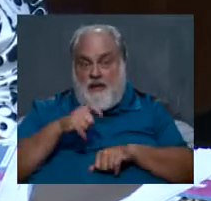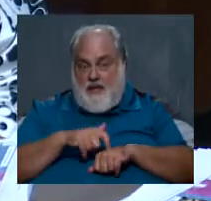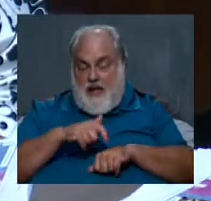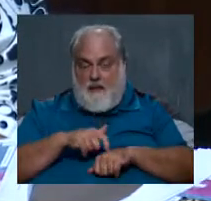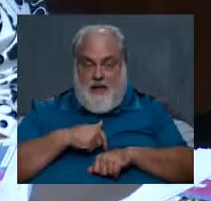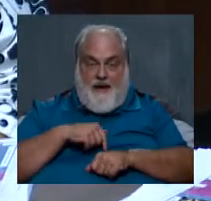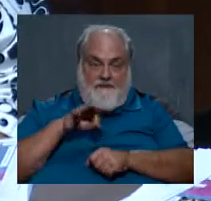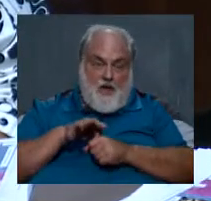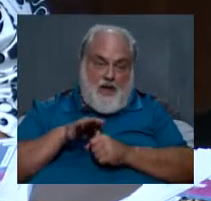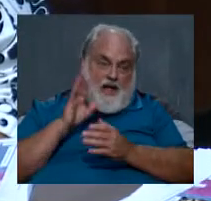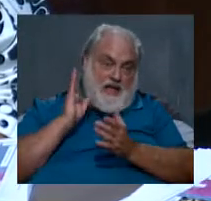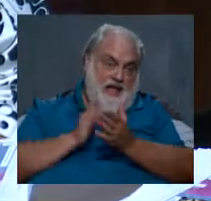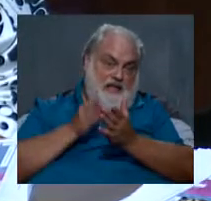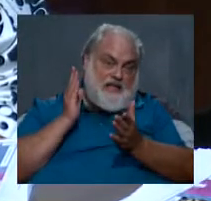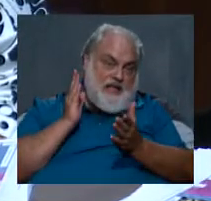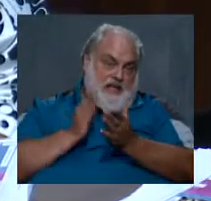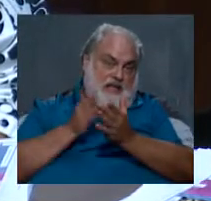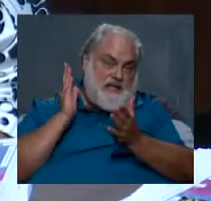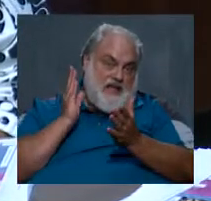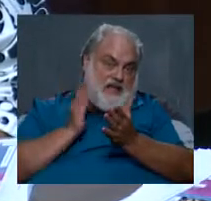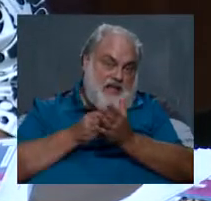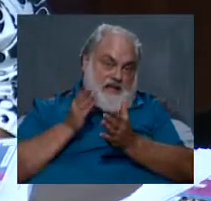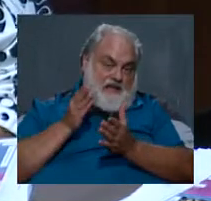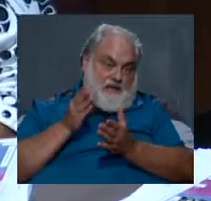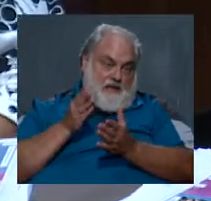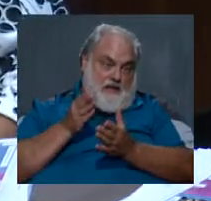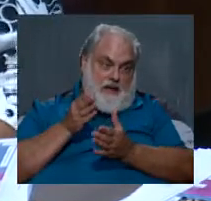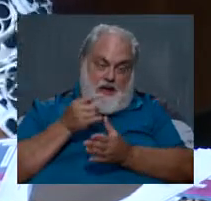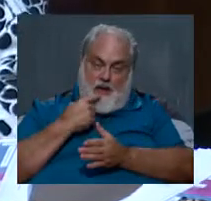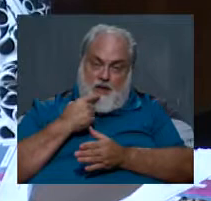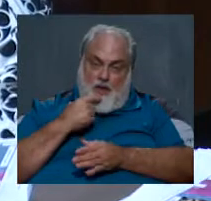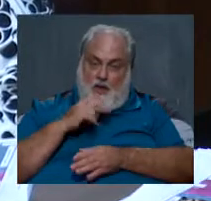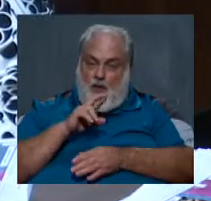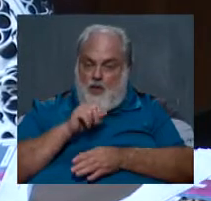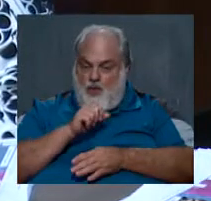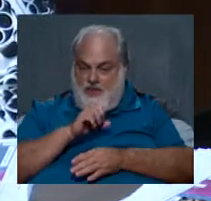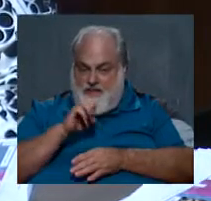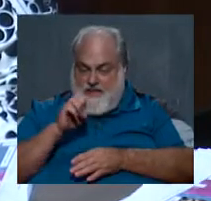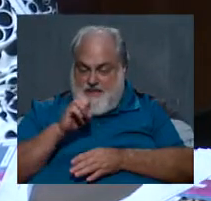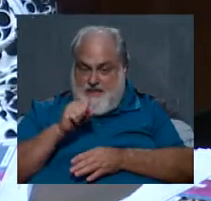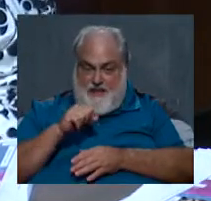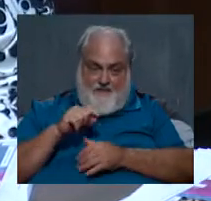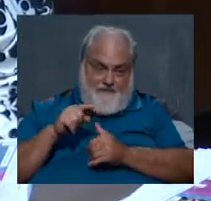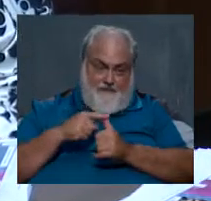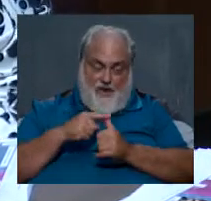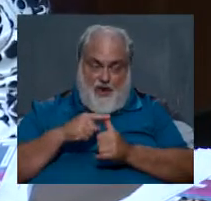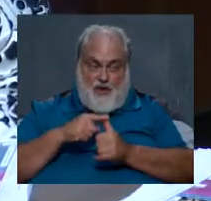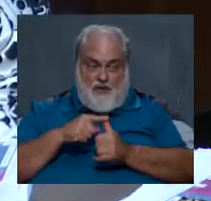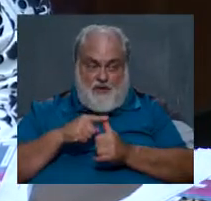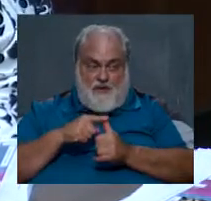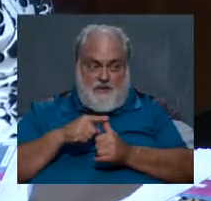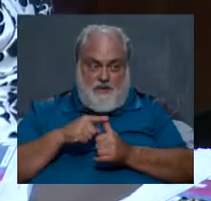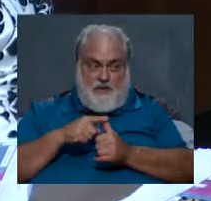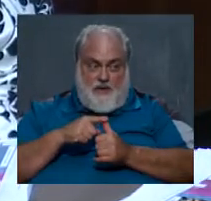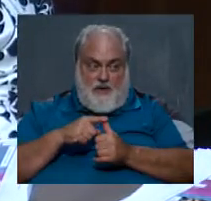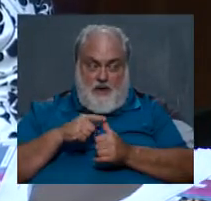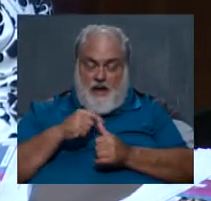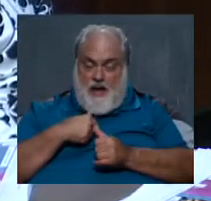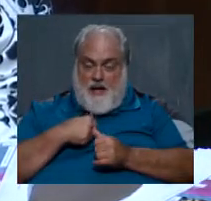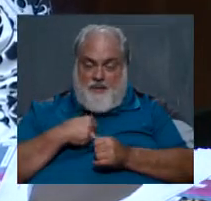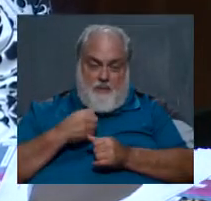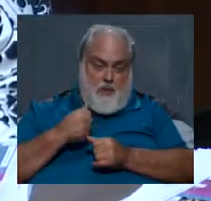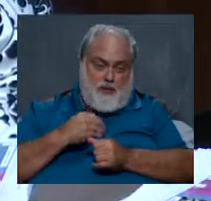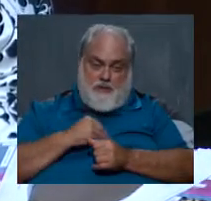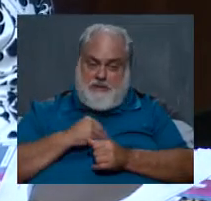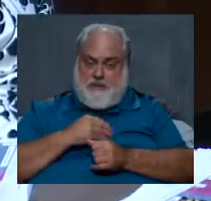complexes on Bowman Road. I told Mr. Reese, I said, I think I misled him first on, because I said, I'm the happiest